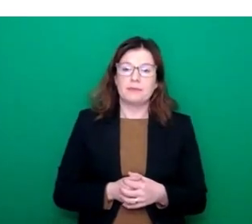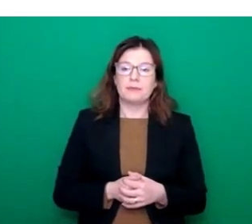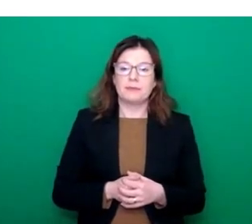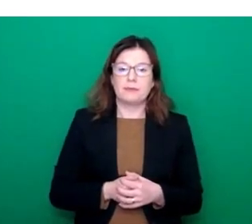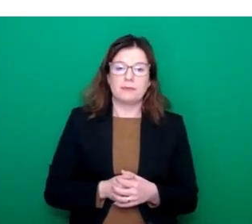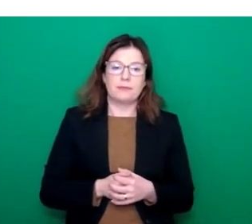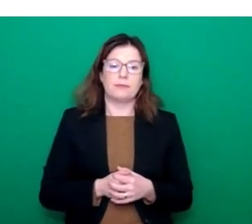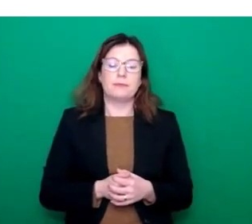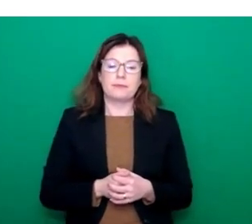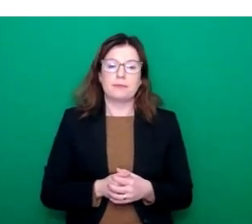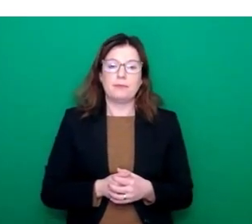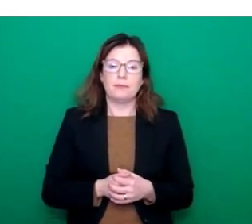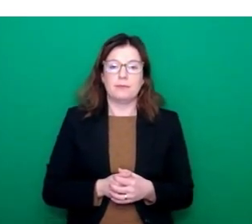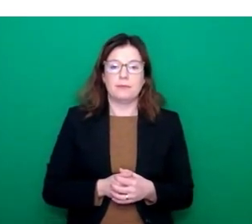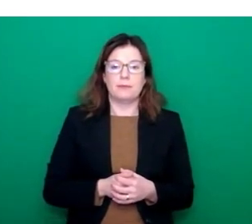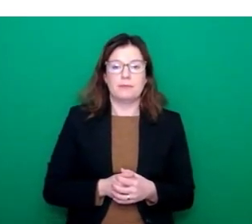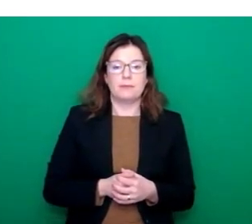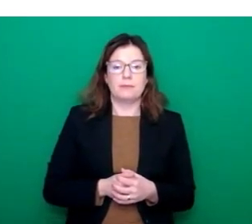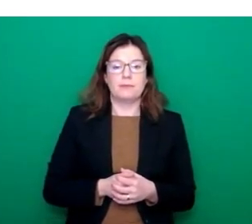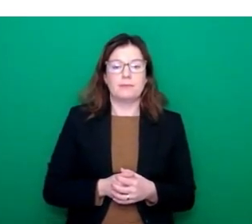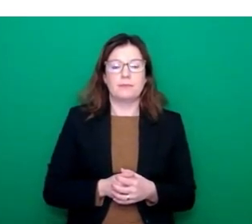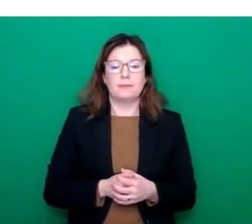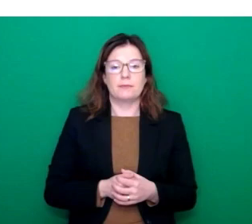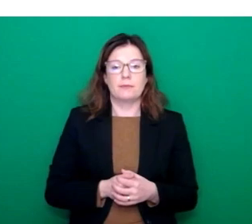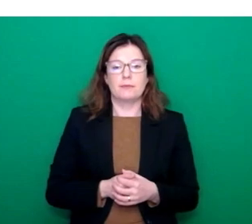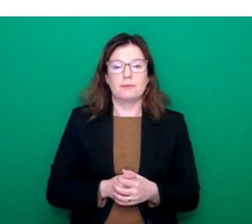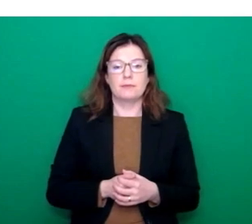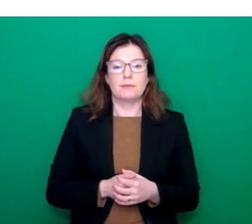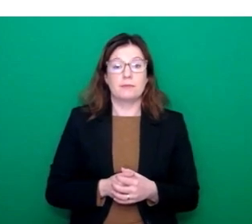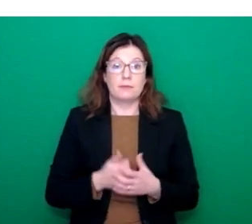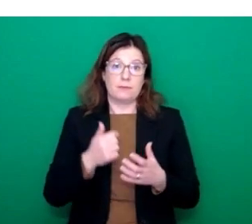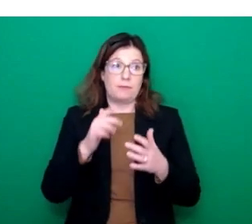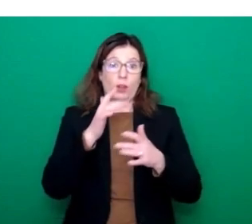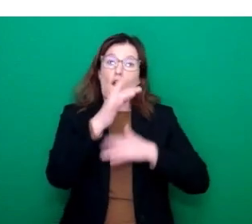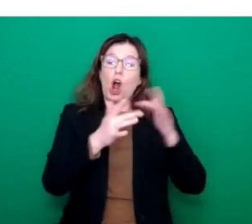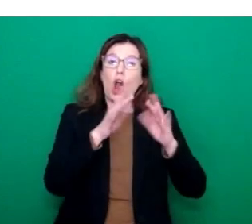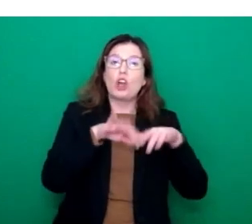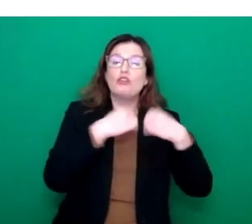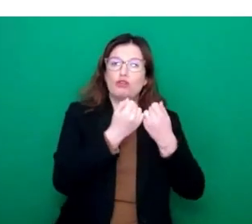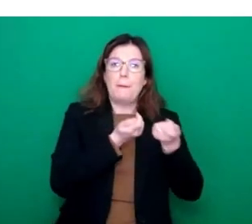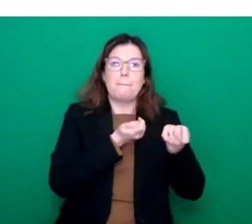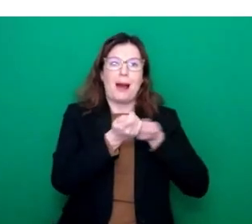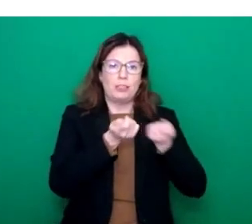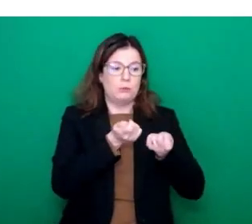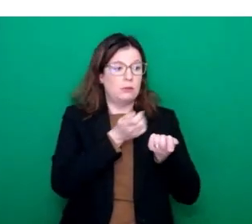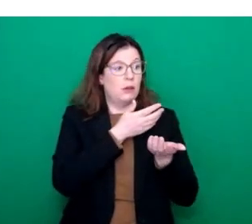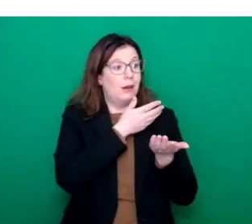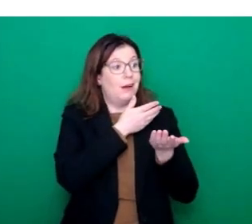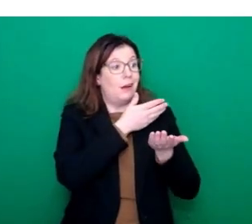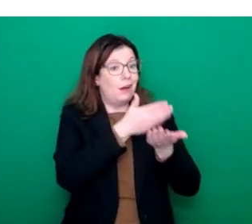that was mainly to support us developing online group pain management programs during the pandemic, and we